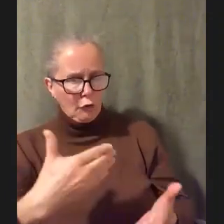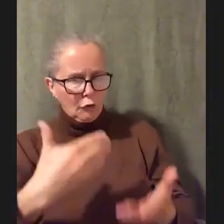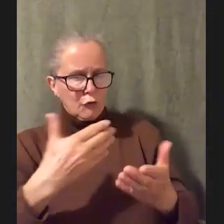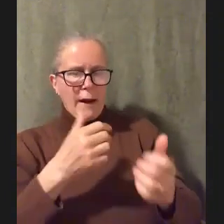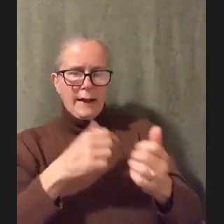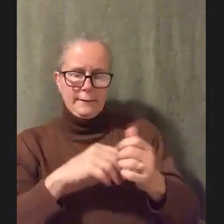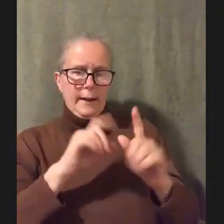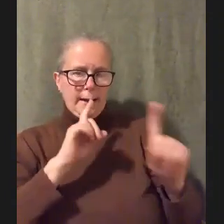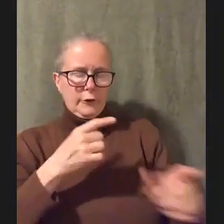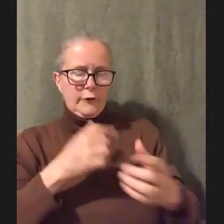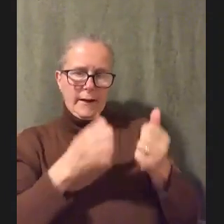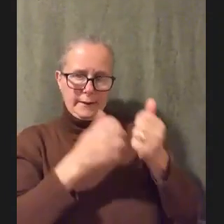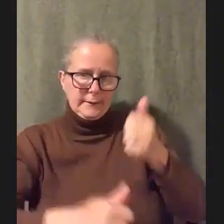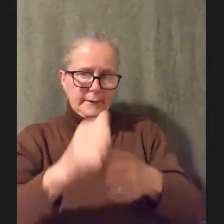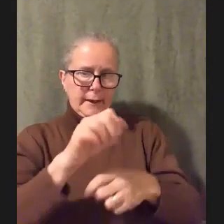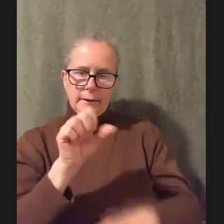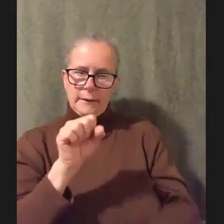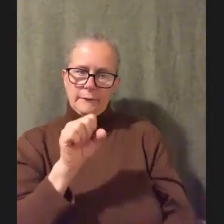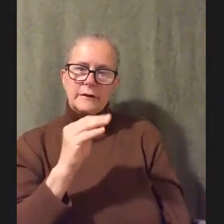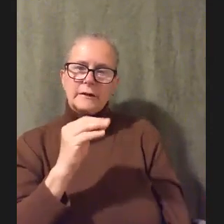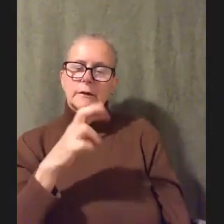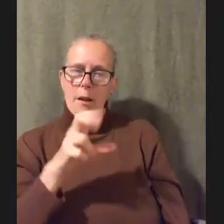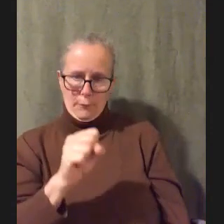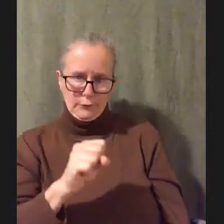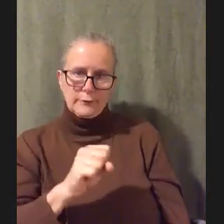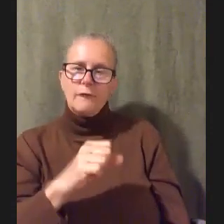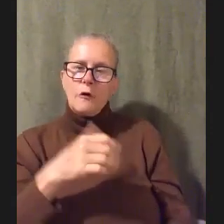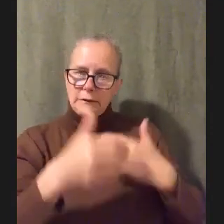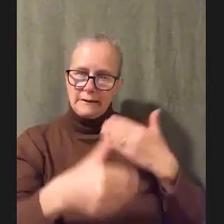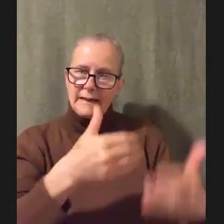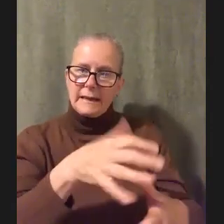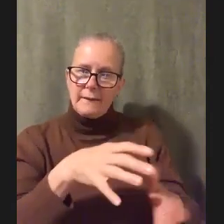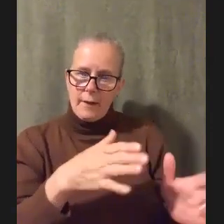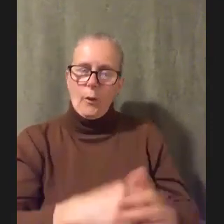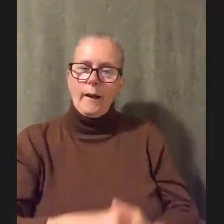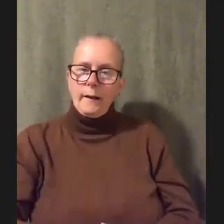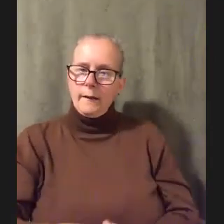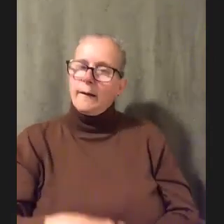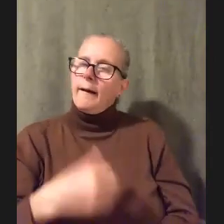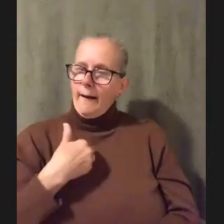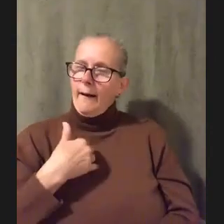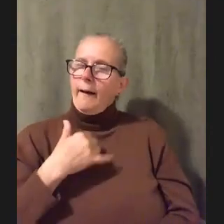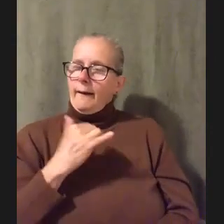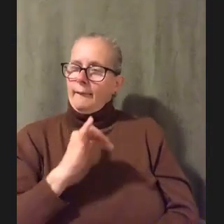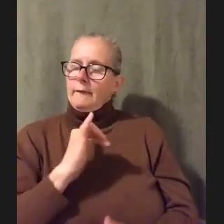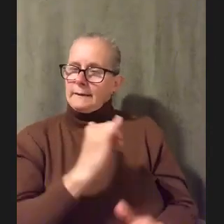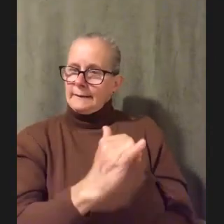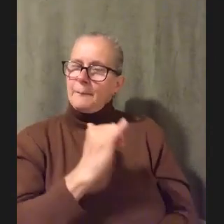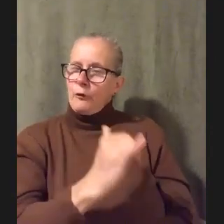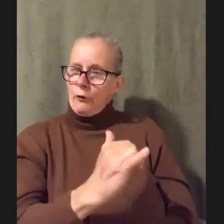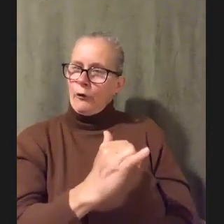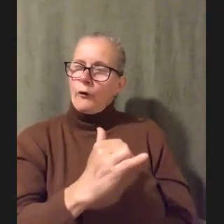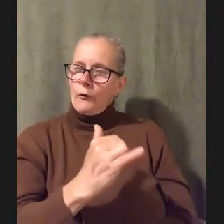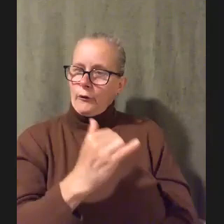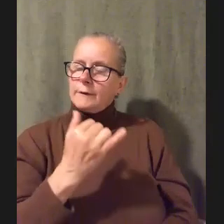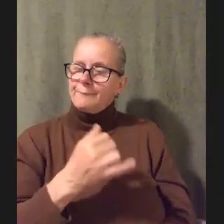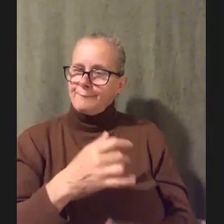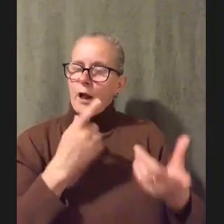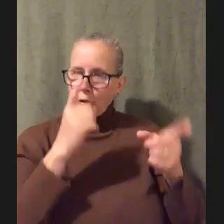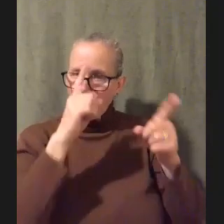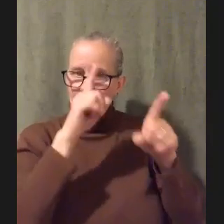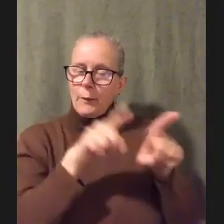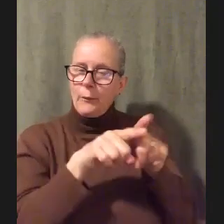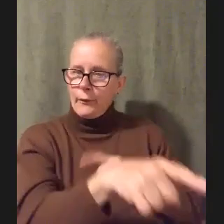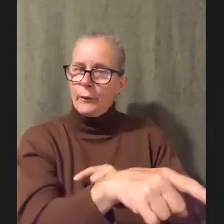criteria for proceeding down that pathway, and I have a similar sense of the thinking that